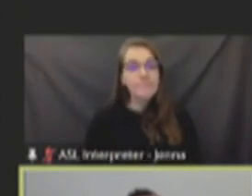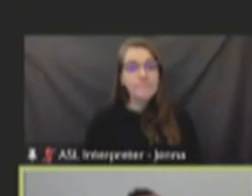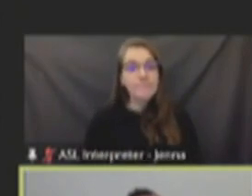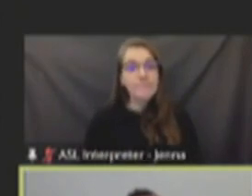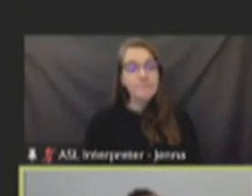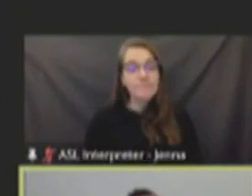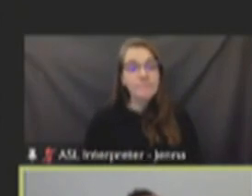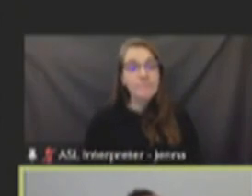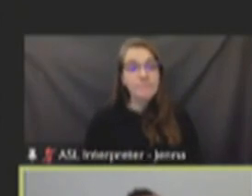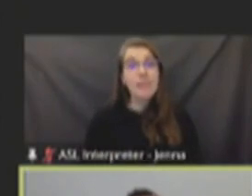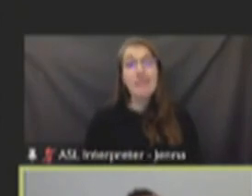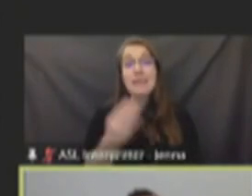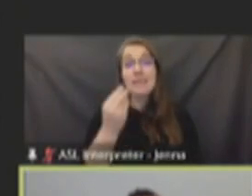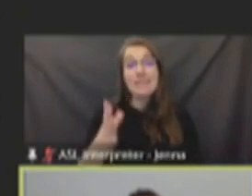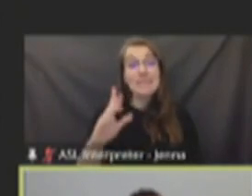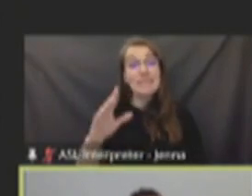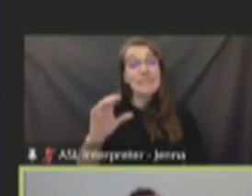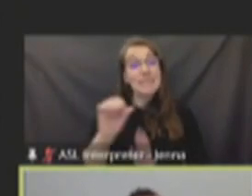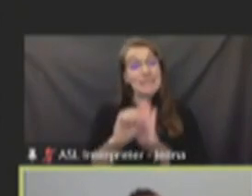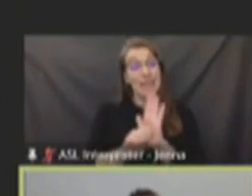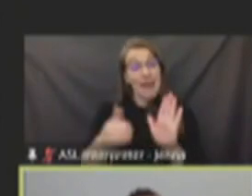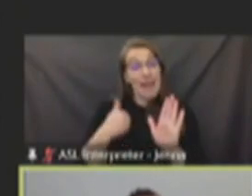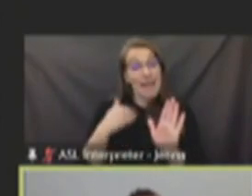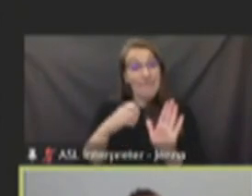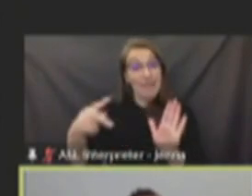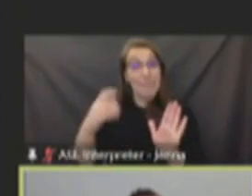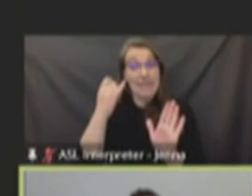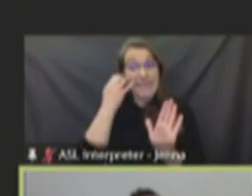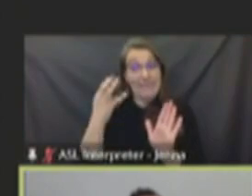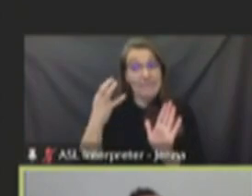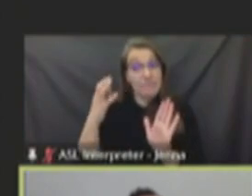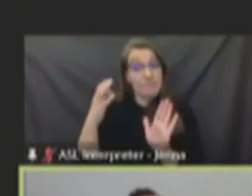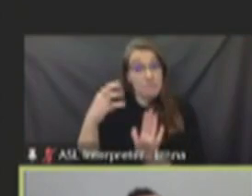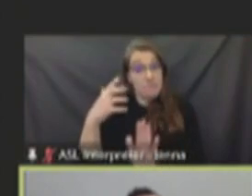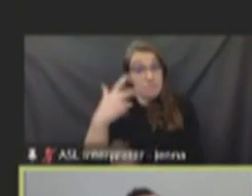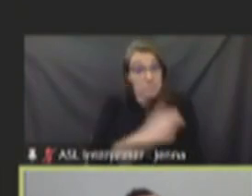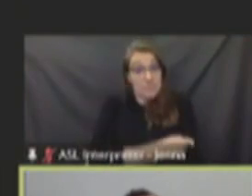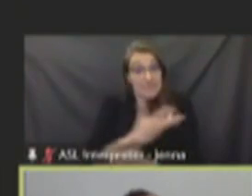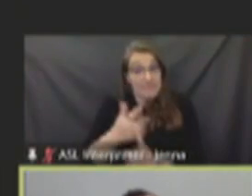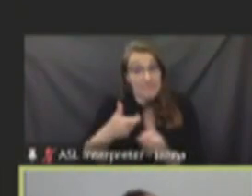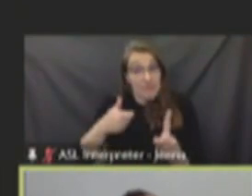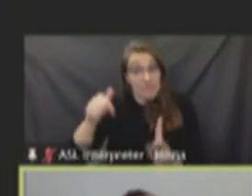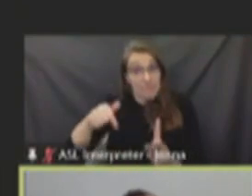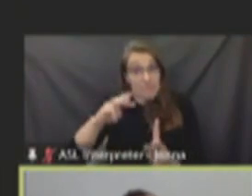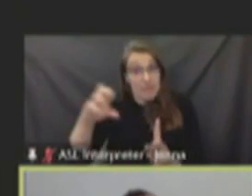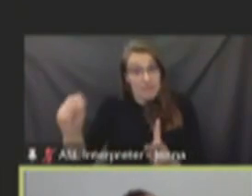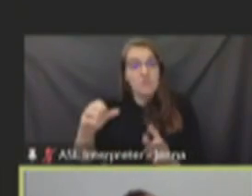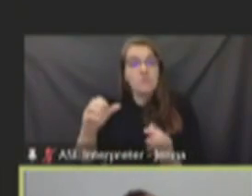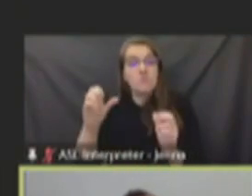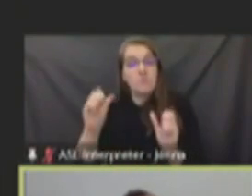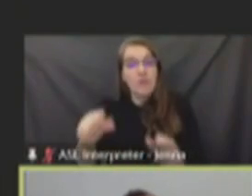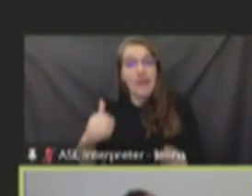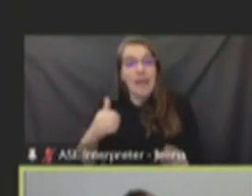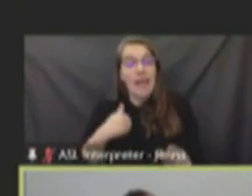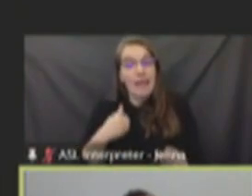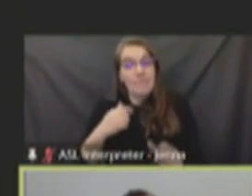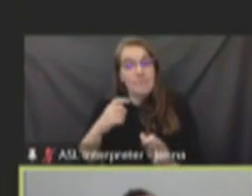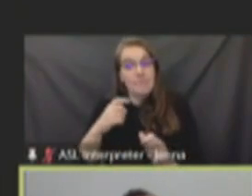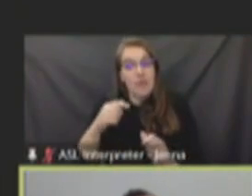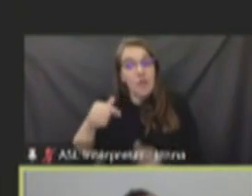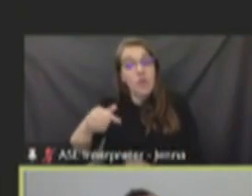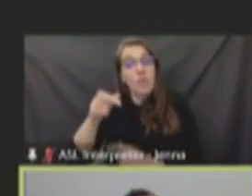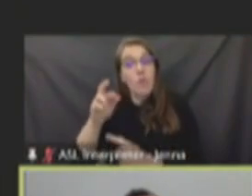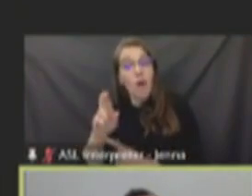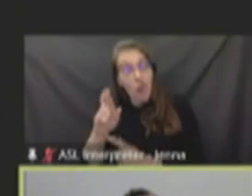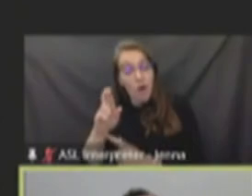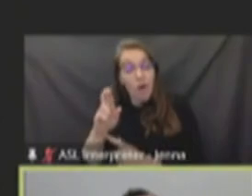has an app that if you've been vaccinated in Massachusetts, you can get the actual QR code that connects to your actual digital vaccination record